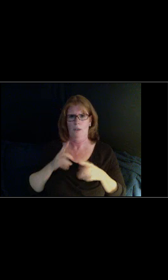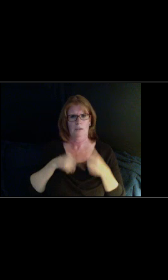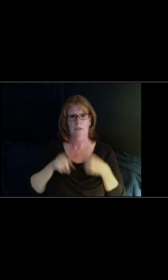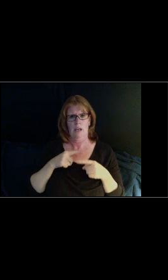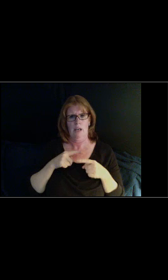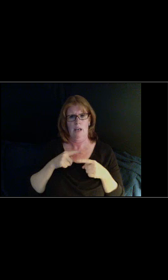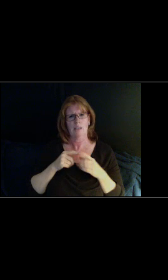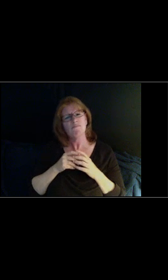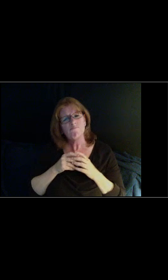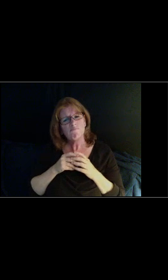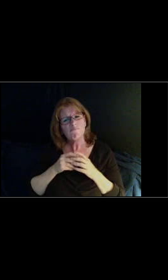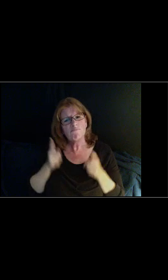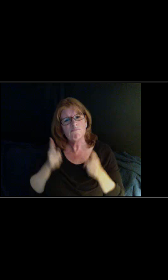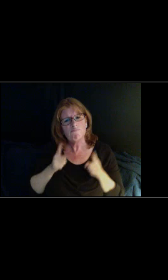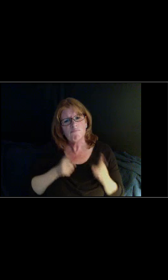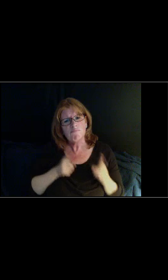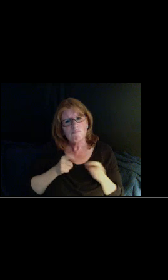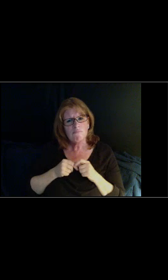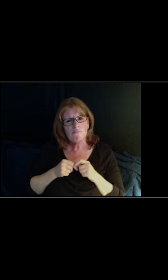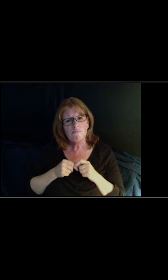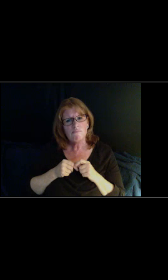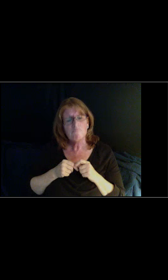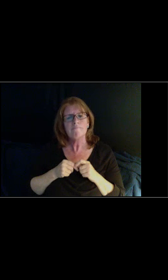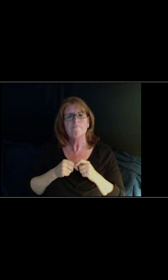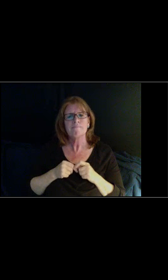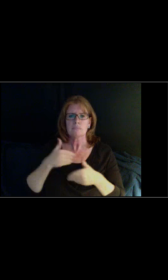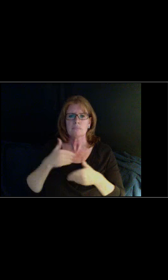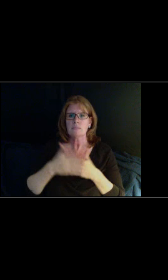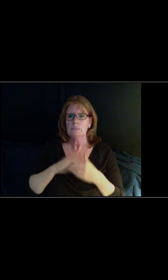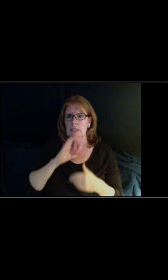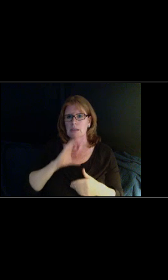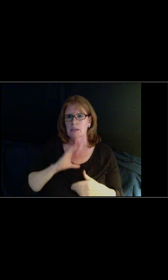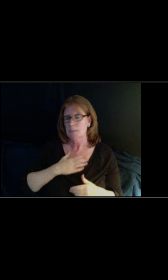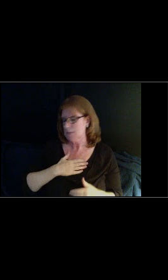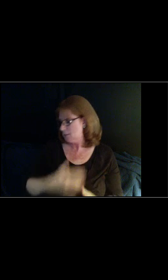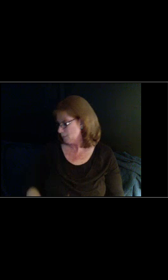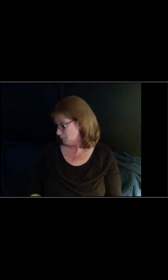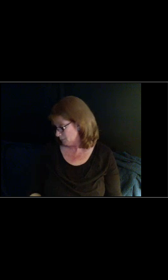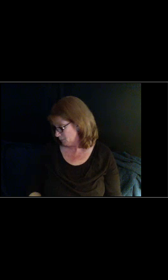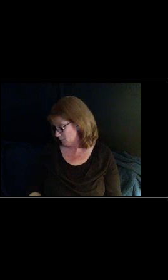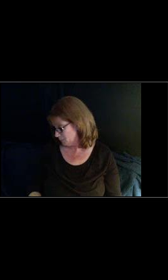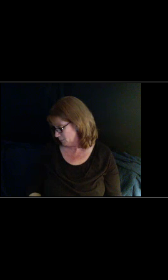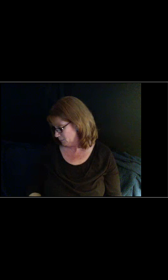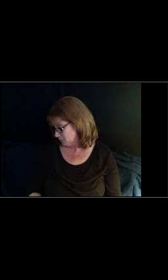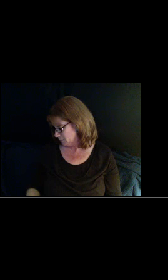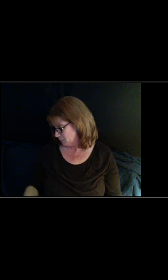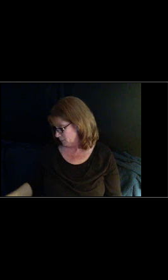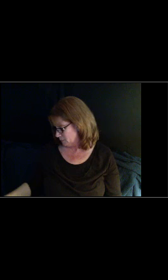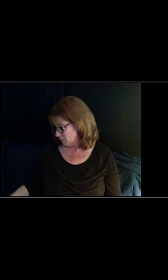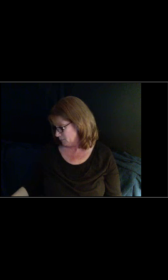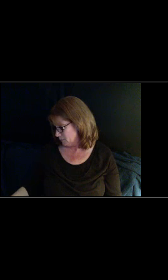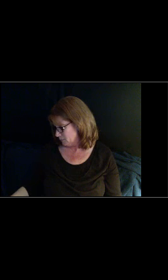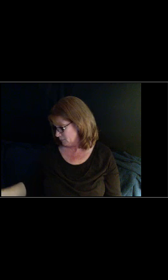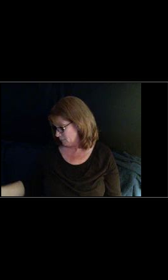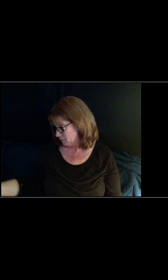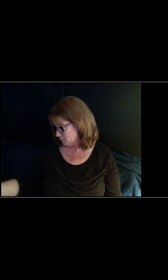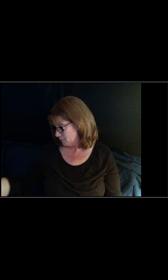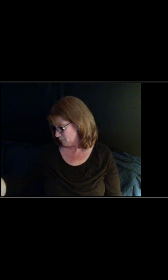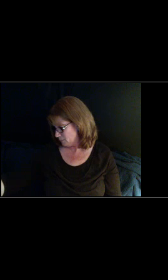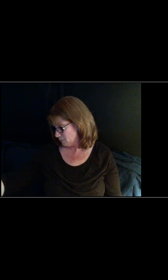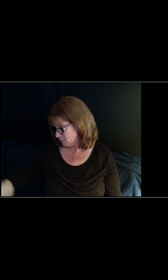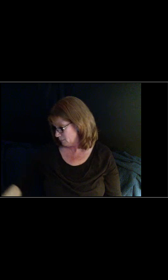So I was concerned about access, but I didn't want to sign my presentation. They were concerned about access and wanting me to sign my